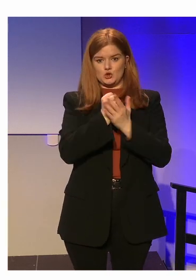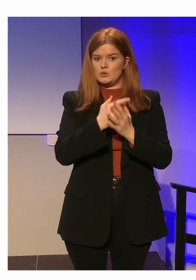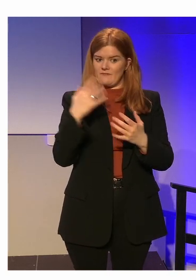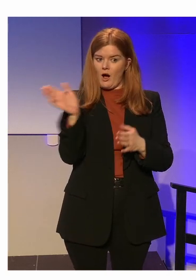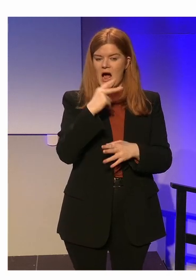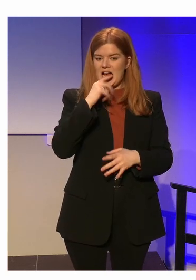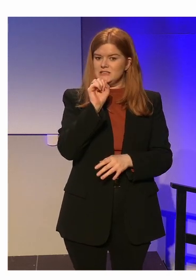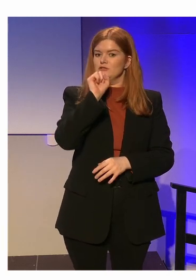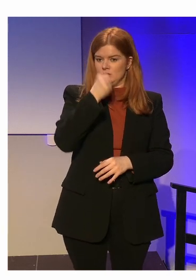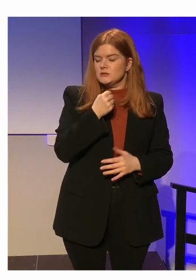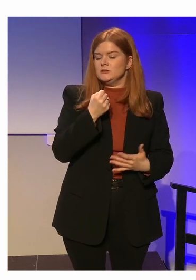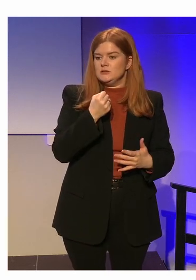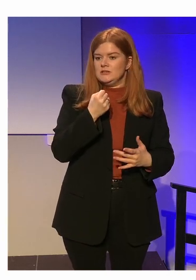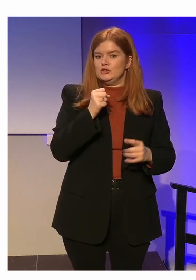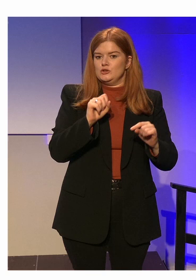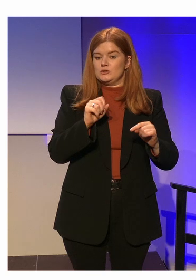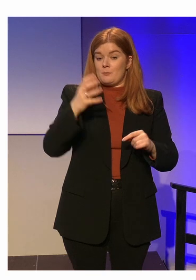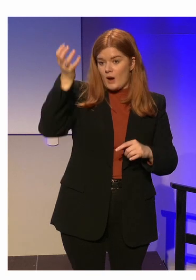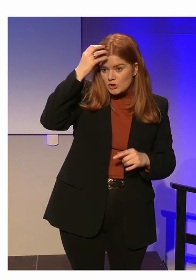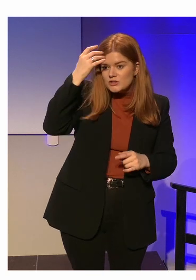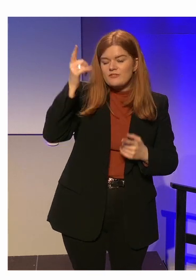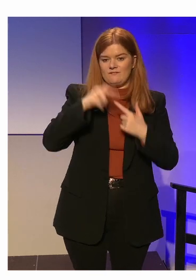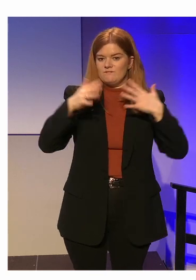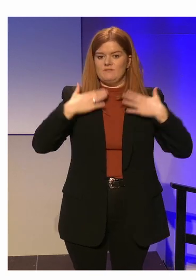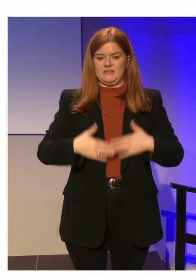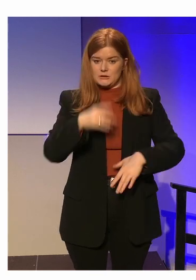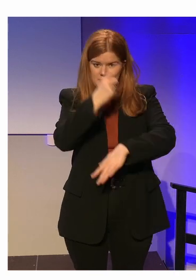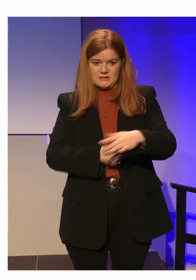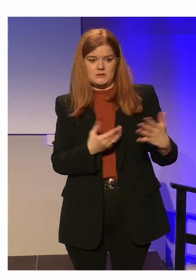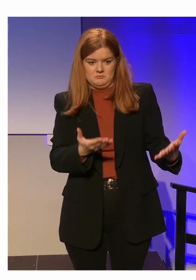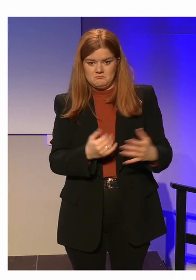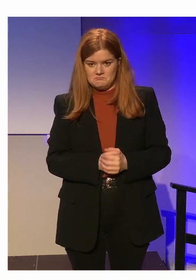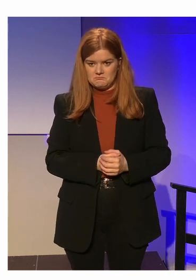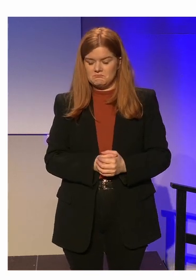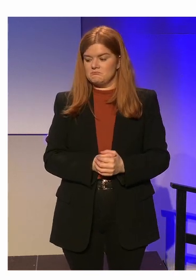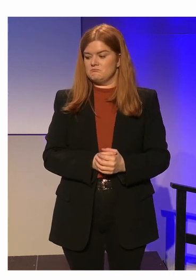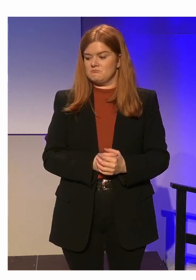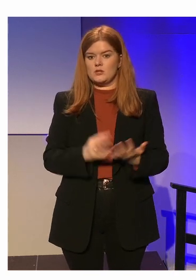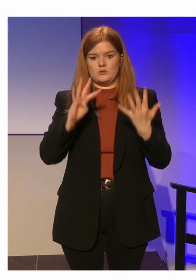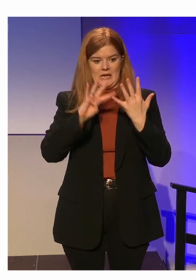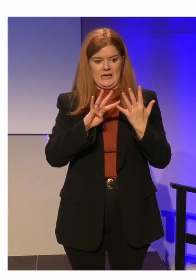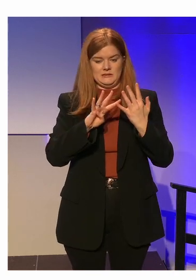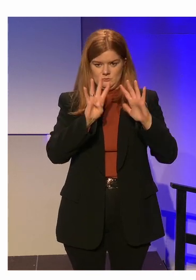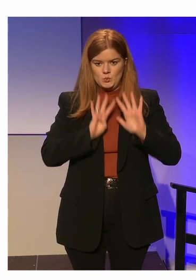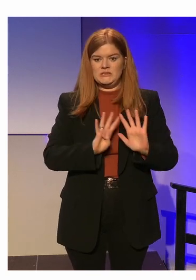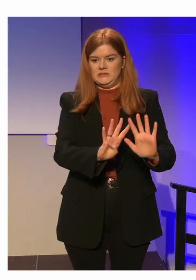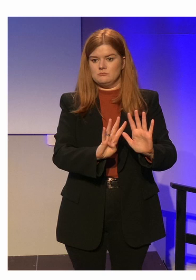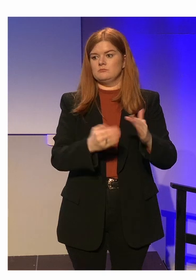very significant, both cognitive and physical disabilities. And they